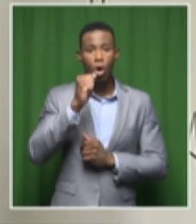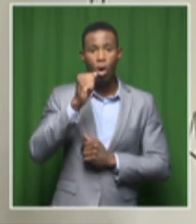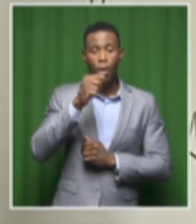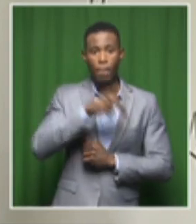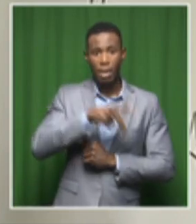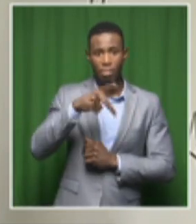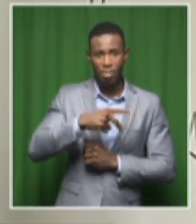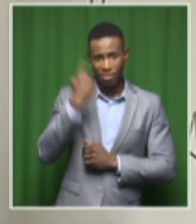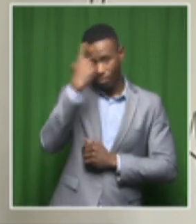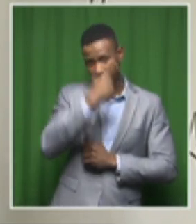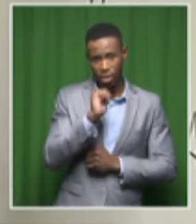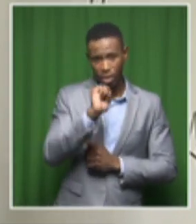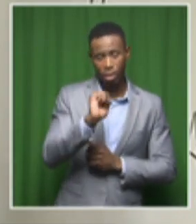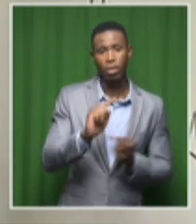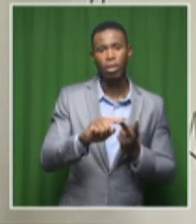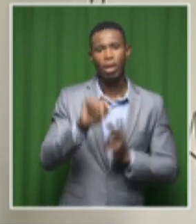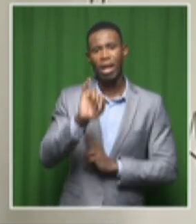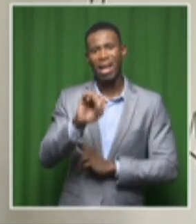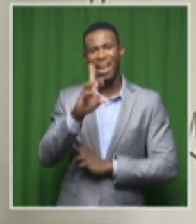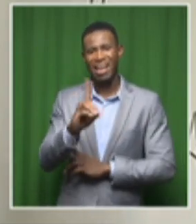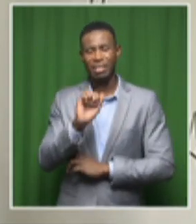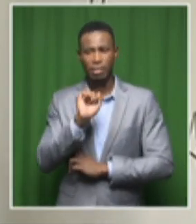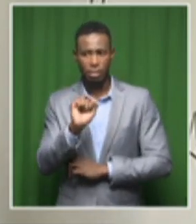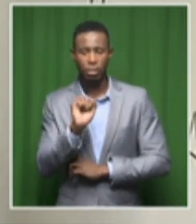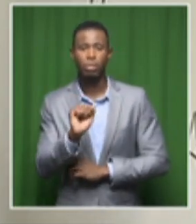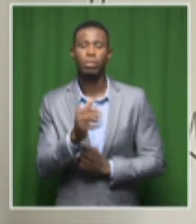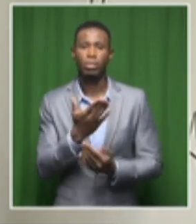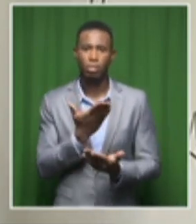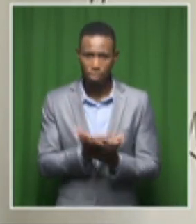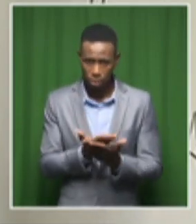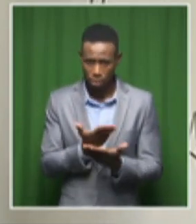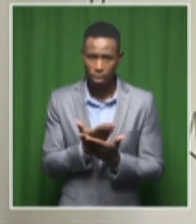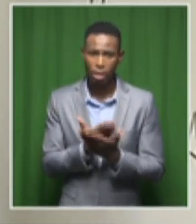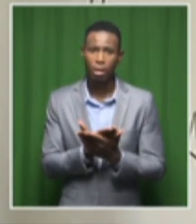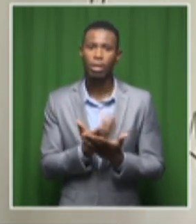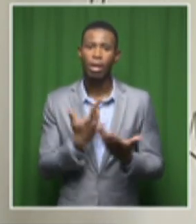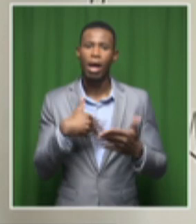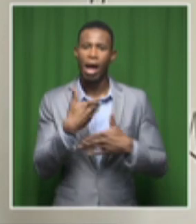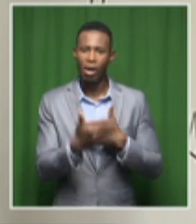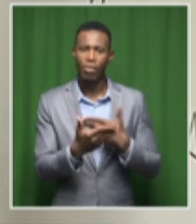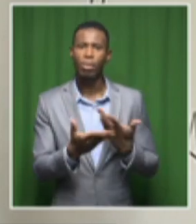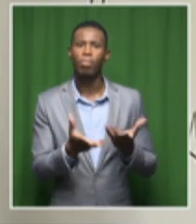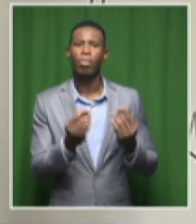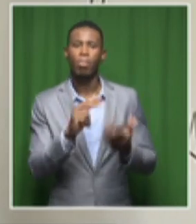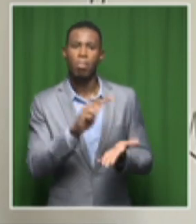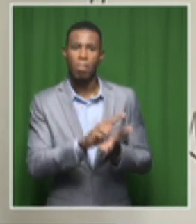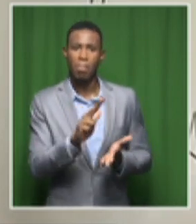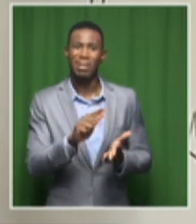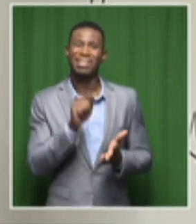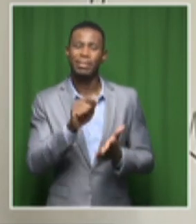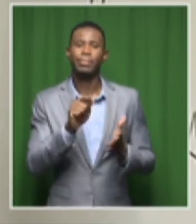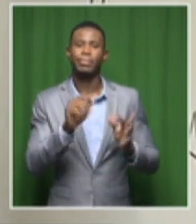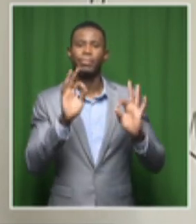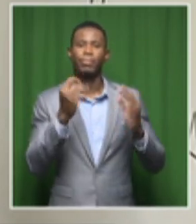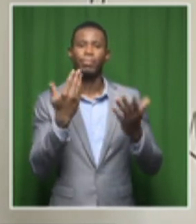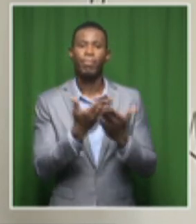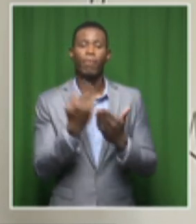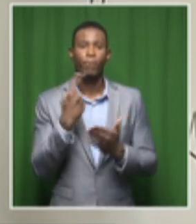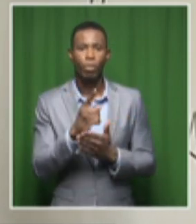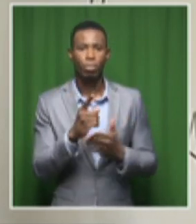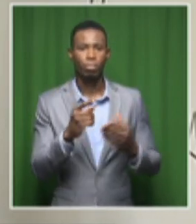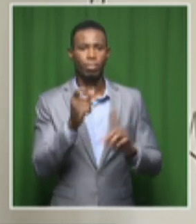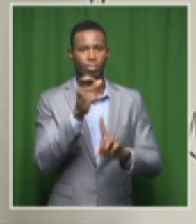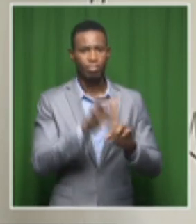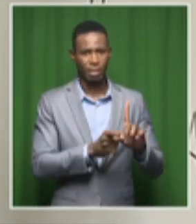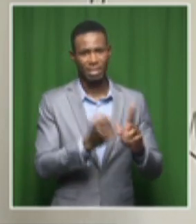currently, that's only available for people and not for businesses, but they are busy rolling out. But here's the thing, you